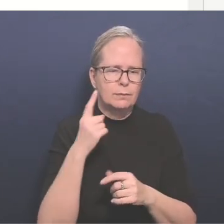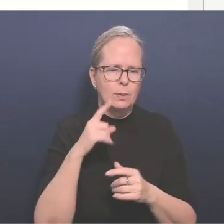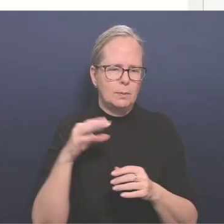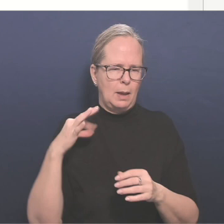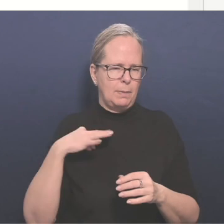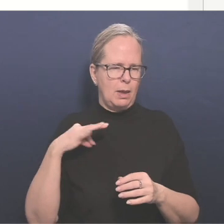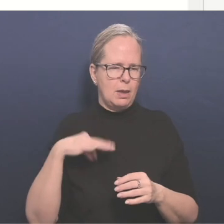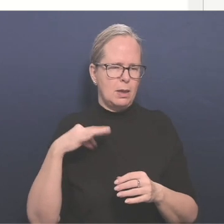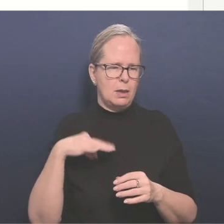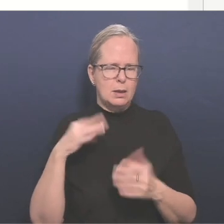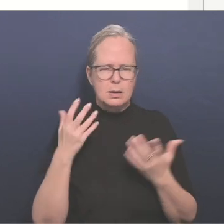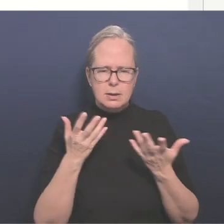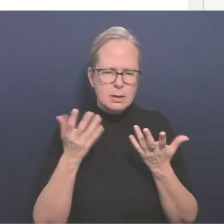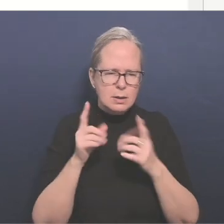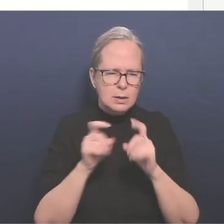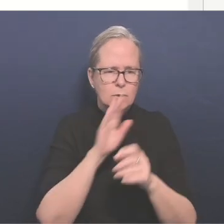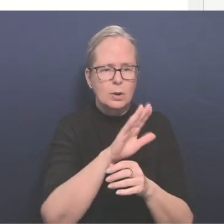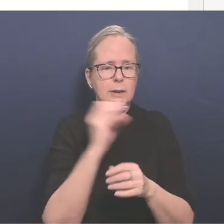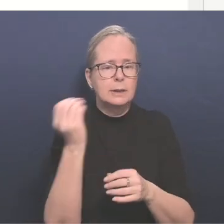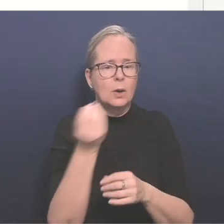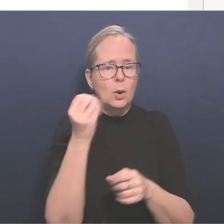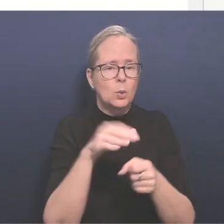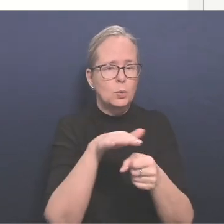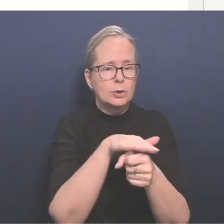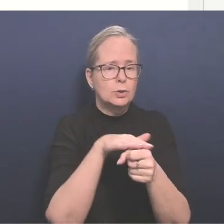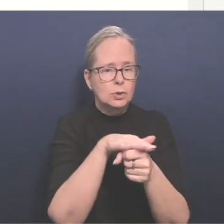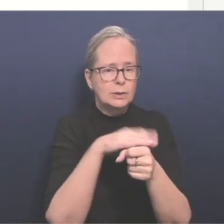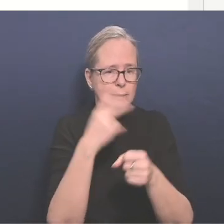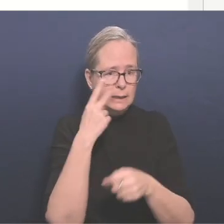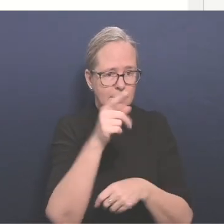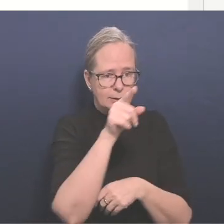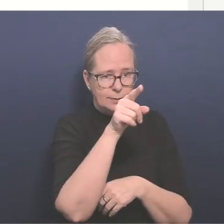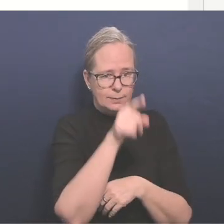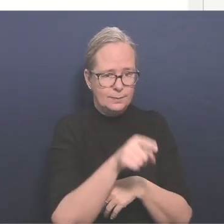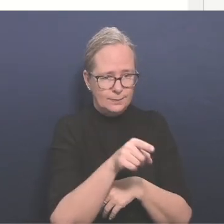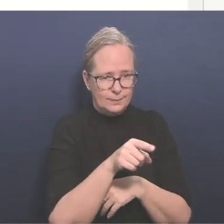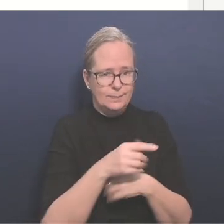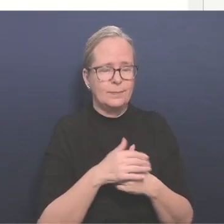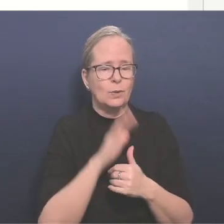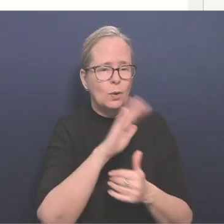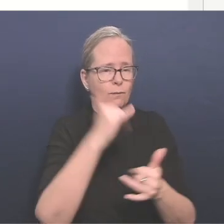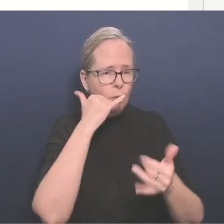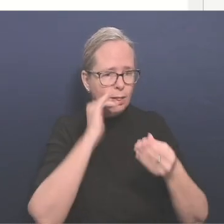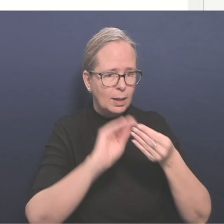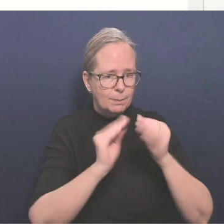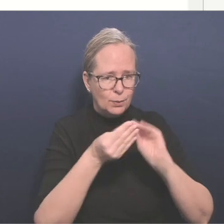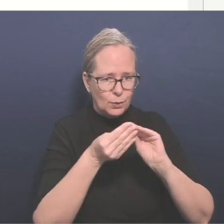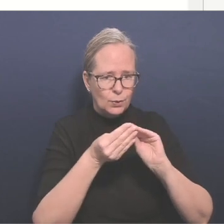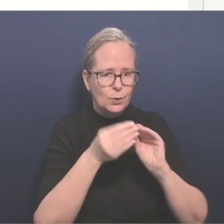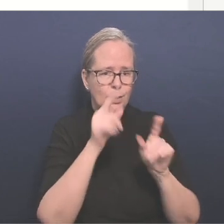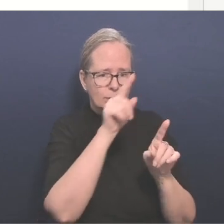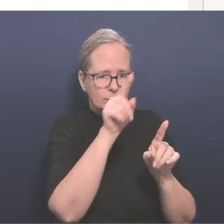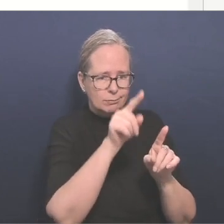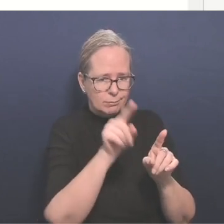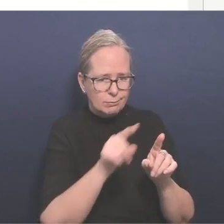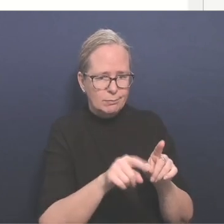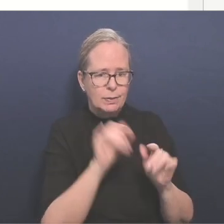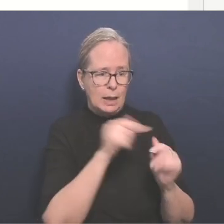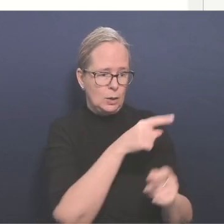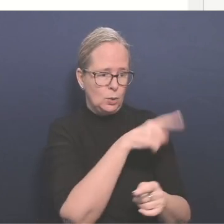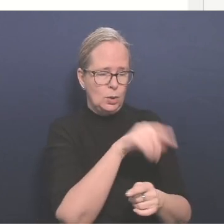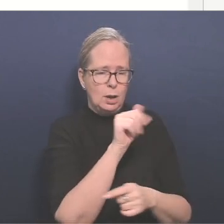and be able to have a personal training as to how you can